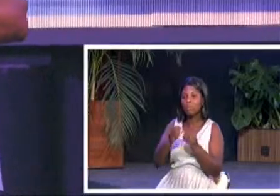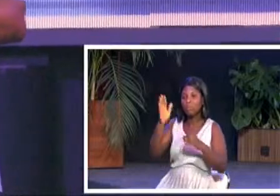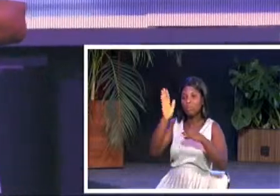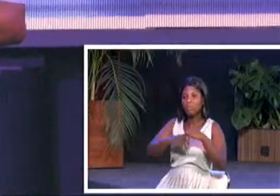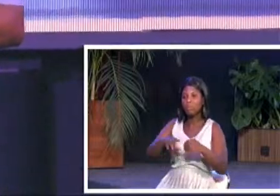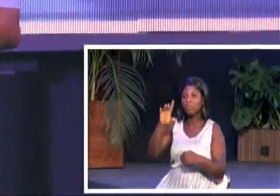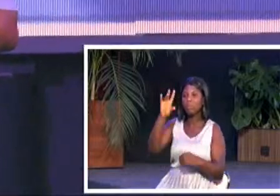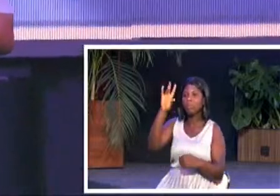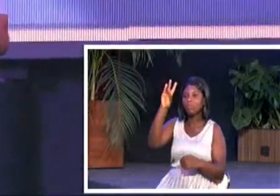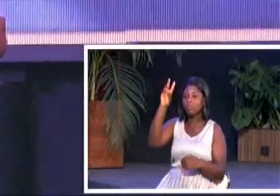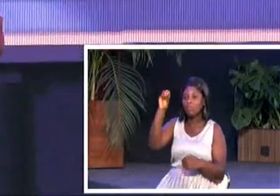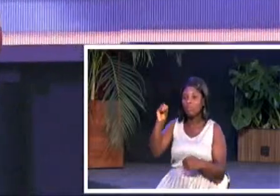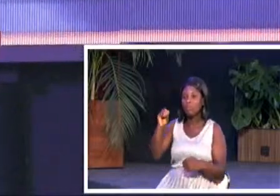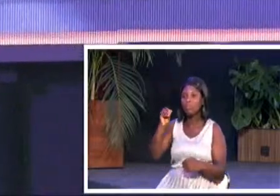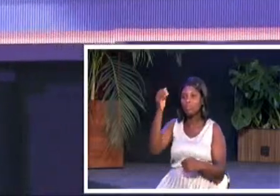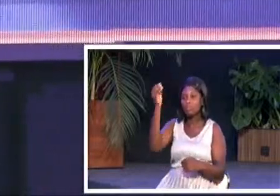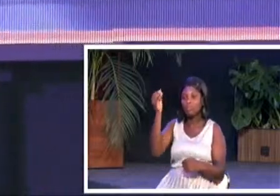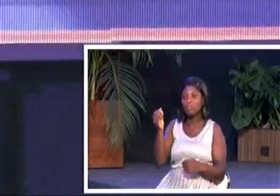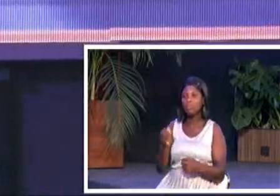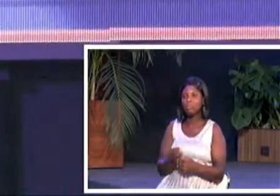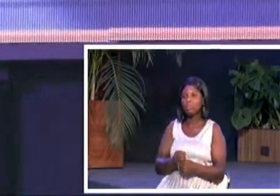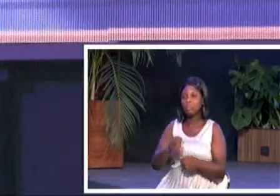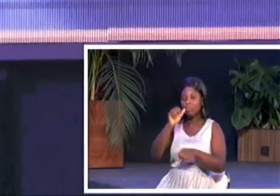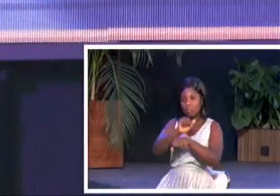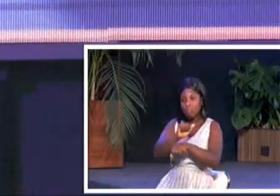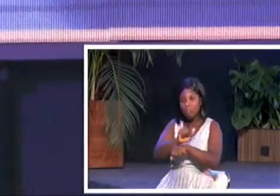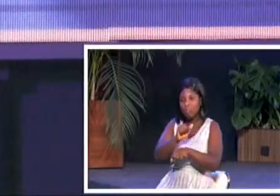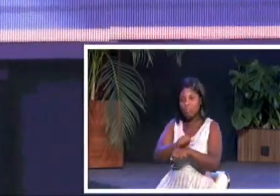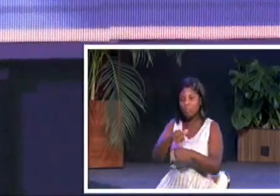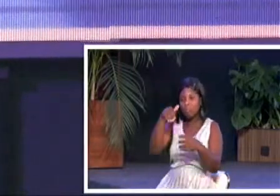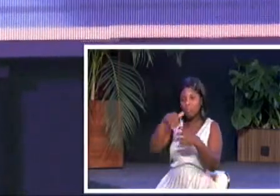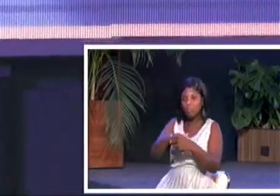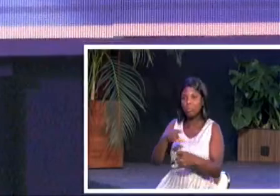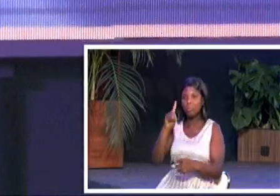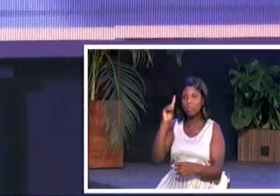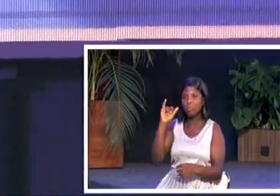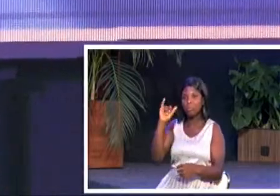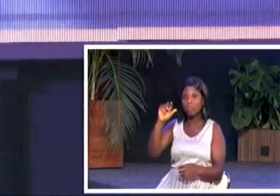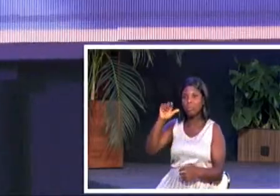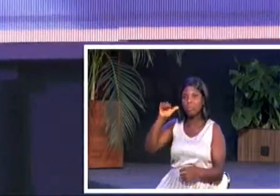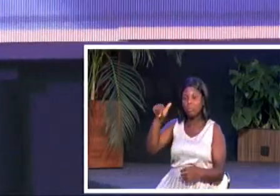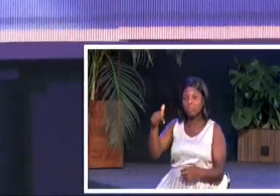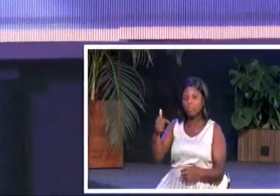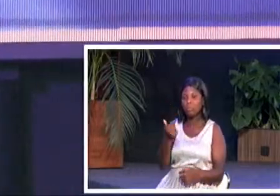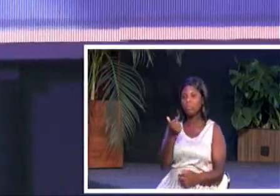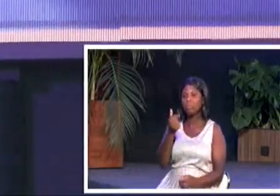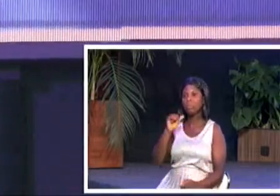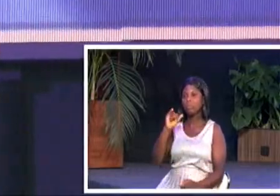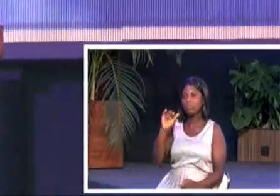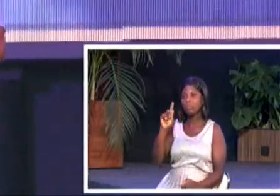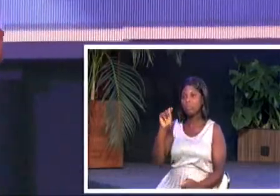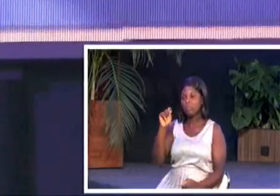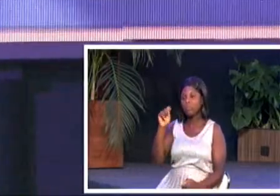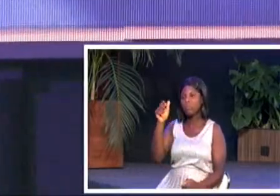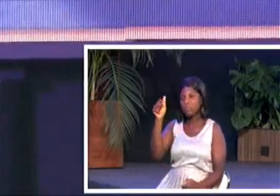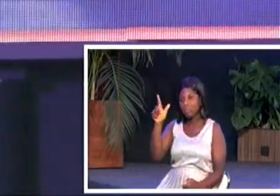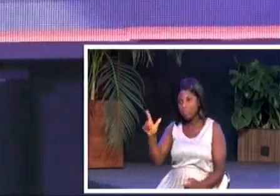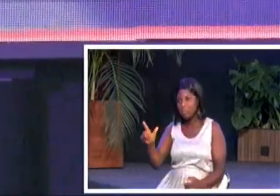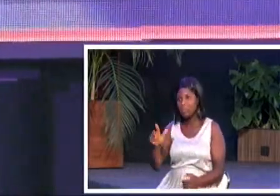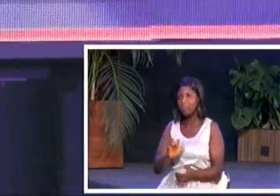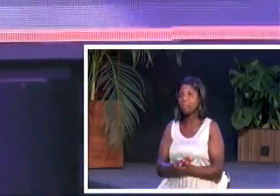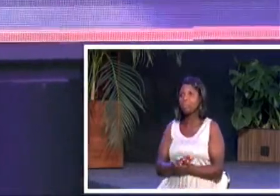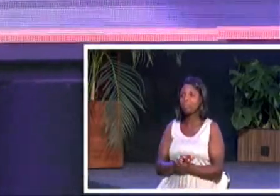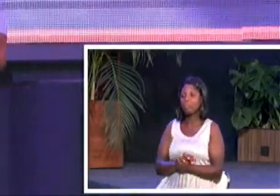jobs in the digital media space. 70, more than 70 of it during